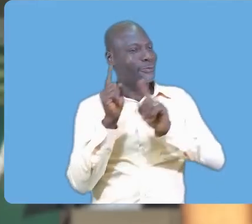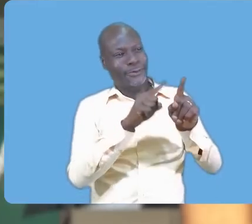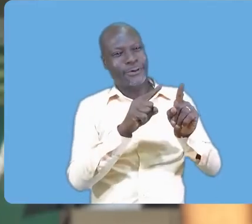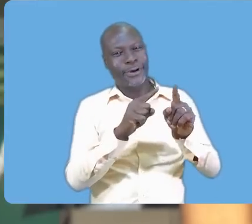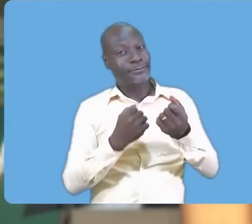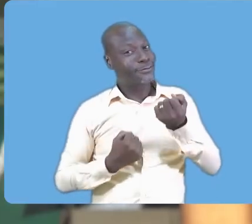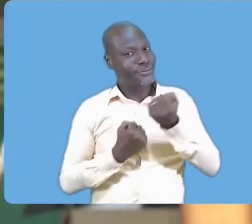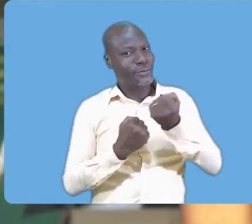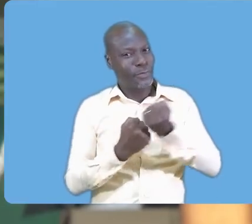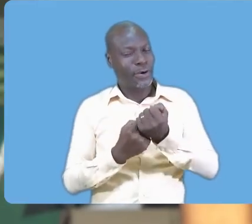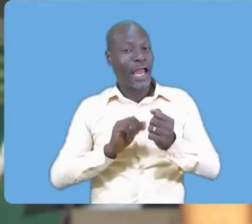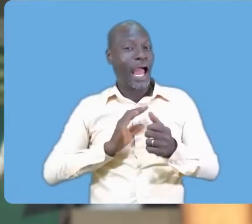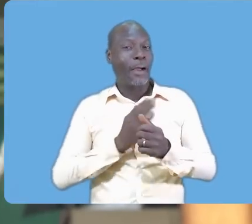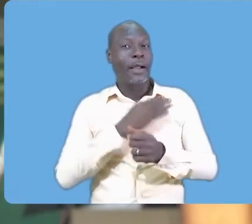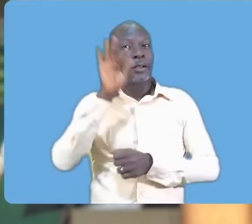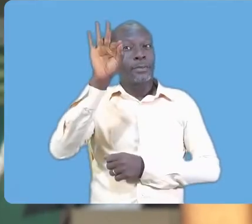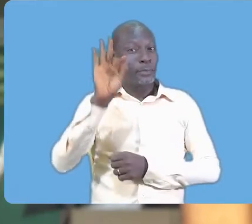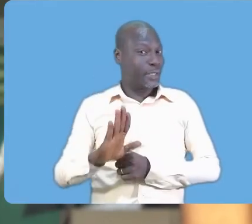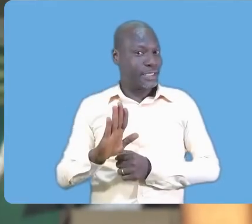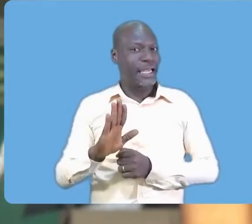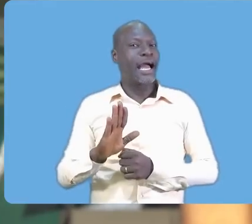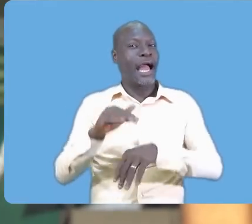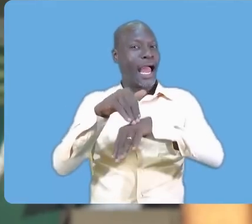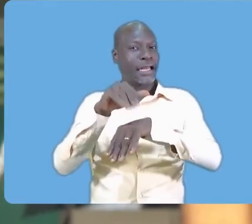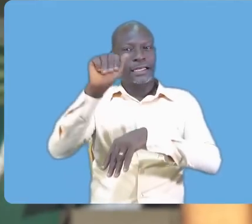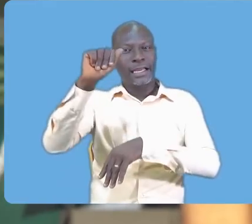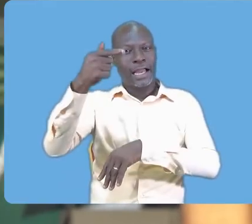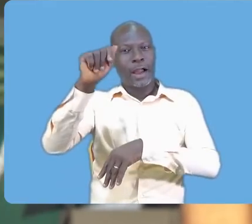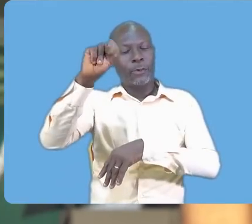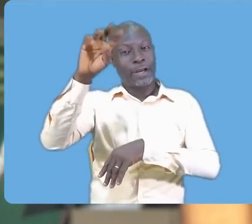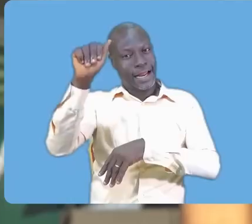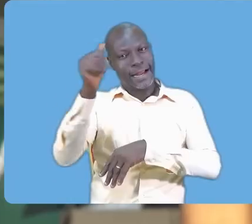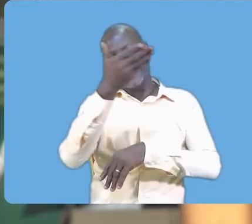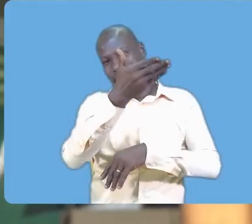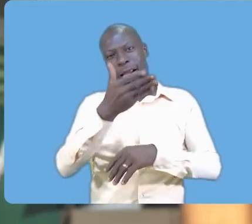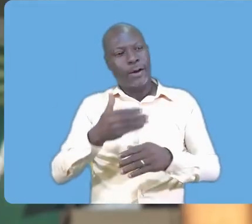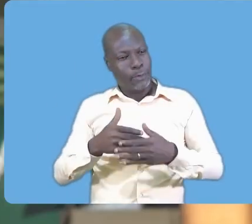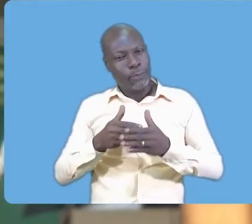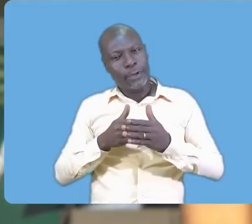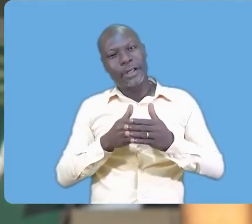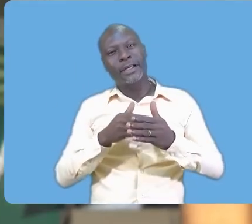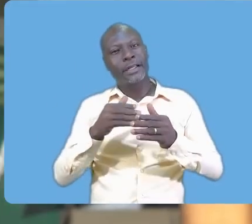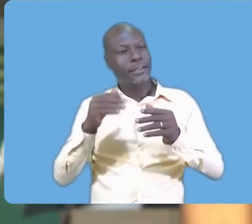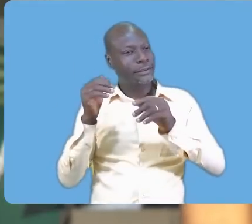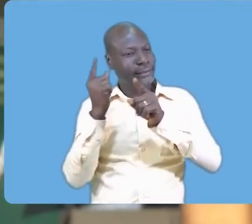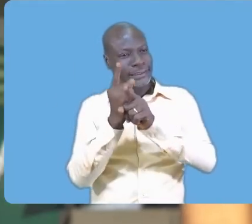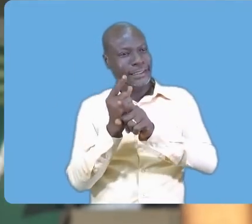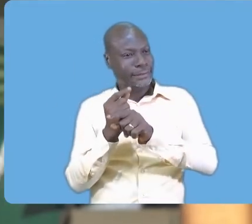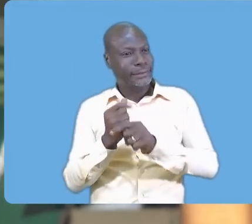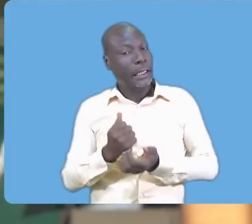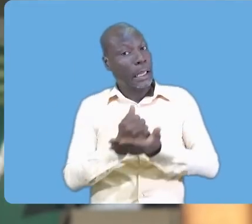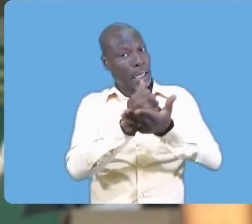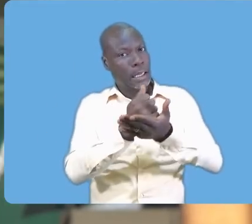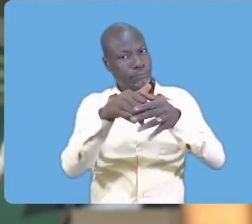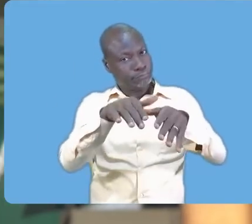ye sempakani Joseph Okran aw nyankopon atonsa afre no ikogya no ekwan ewo asomdwe mu dodoo a